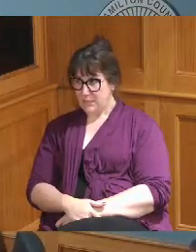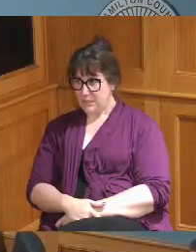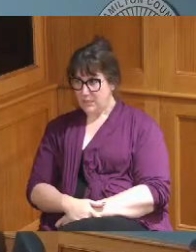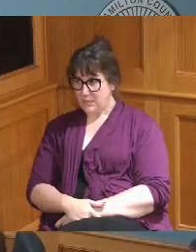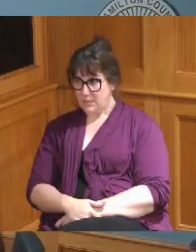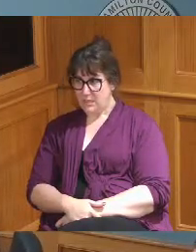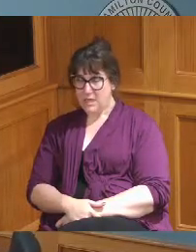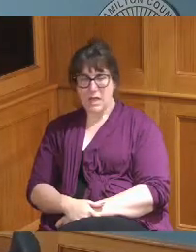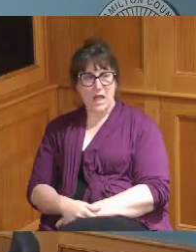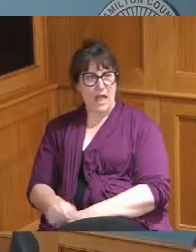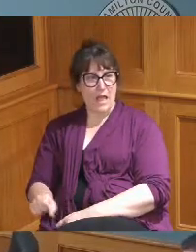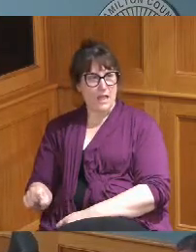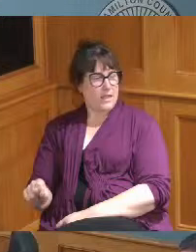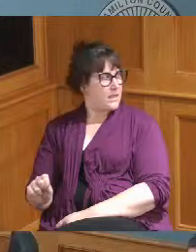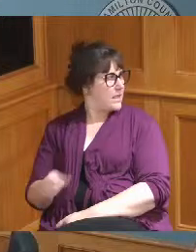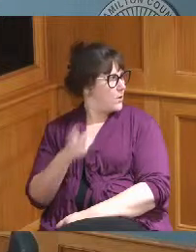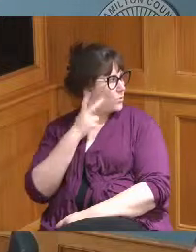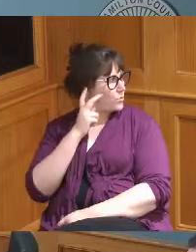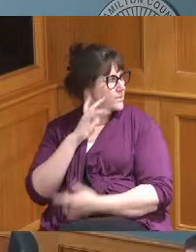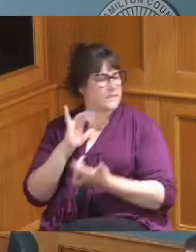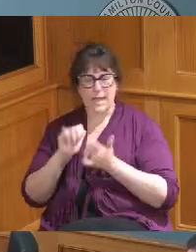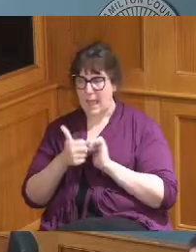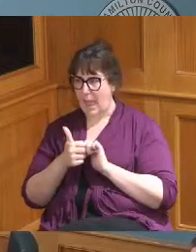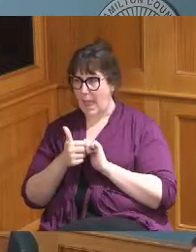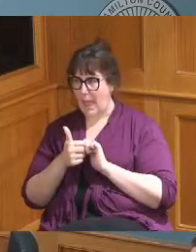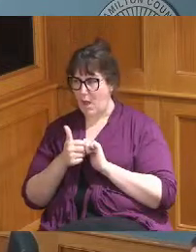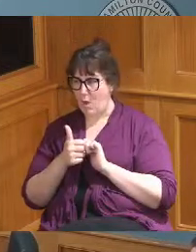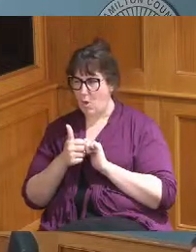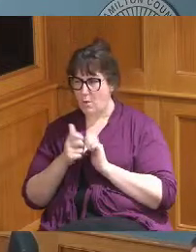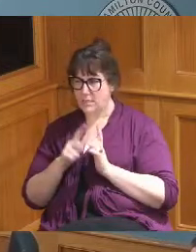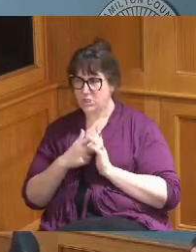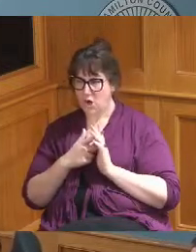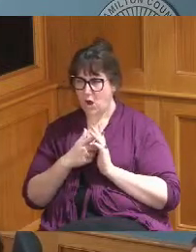Thank you for your time, and thank you for having us here today. Thanks for the work you do.